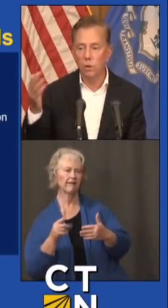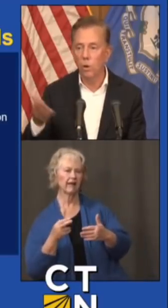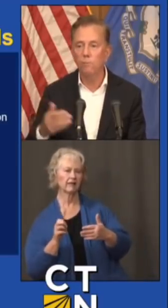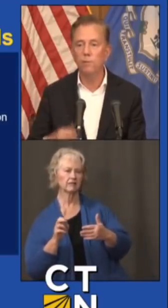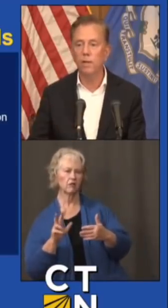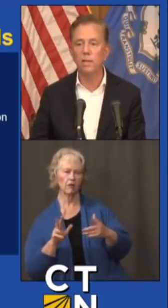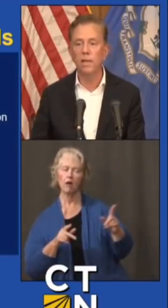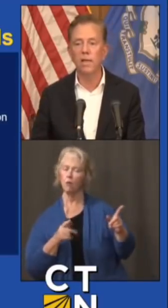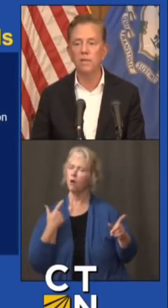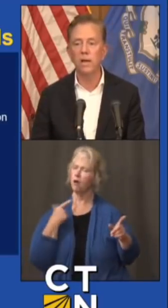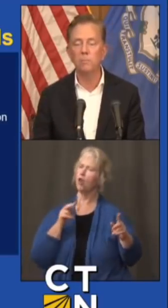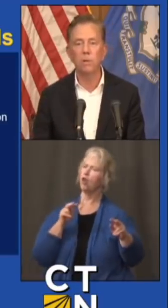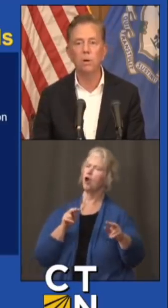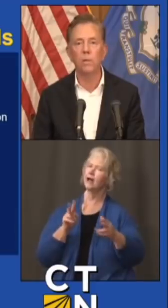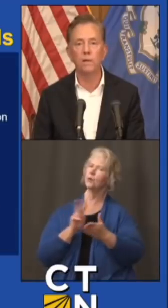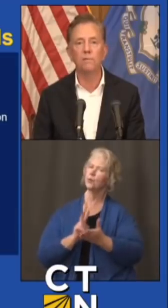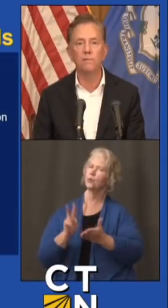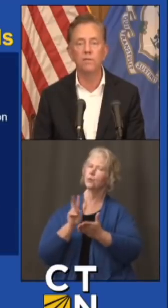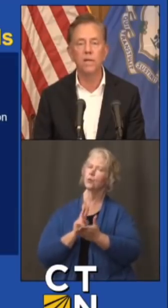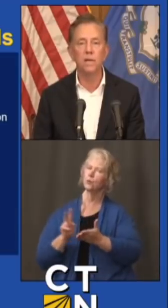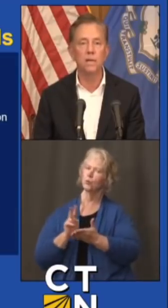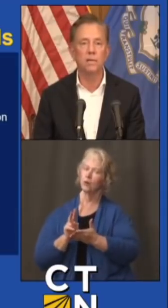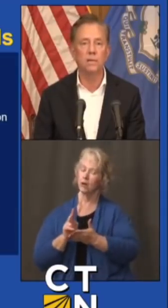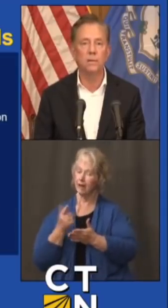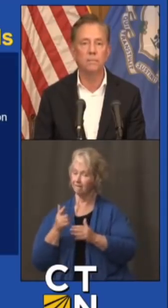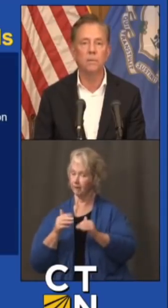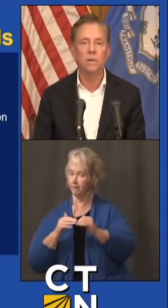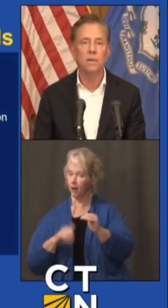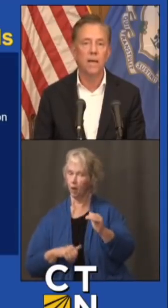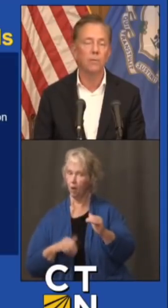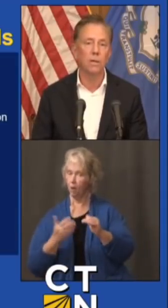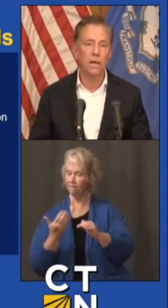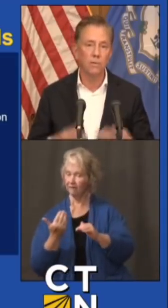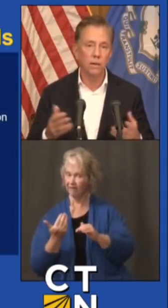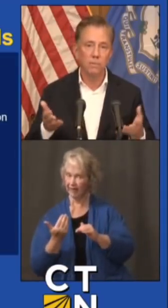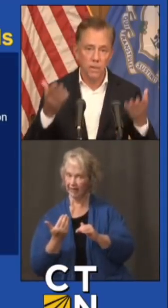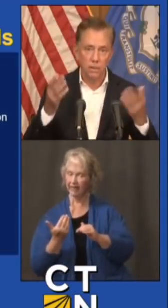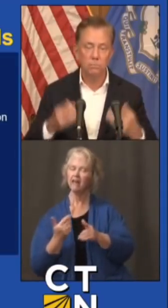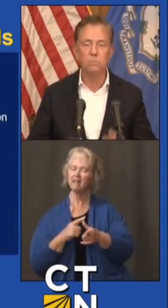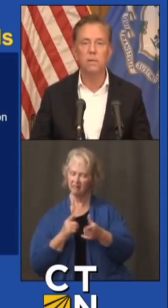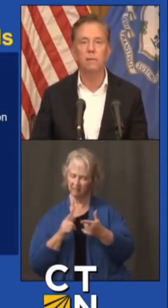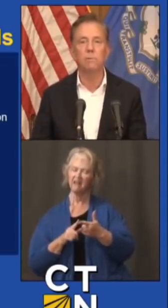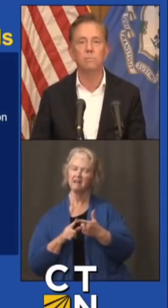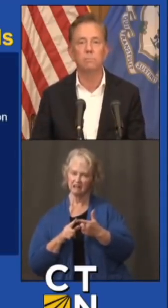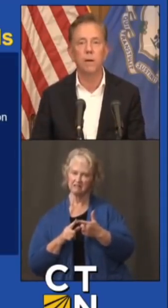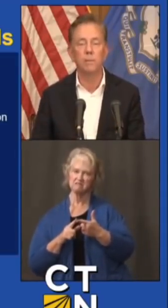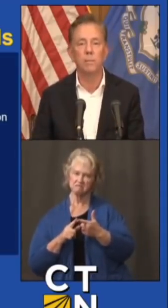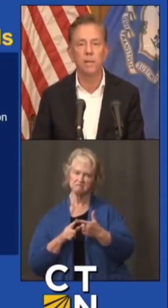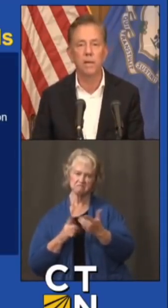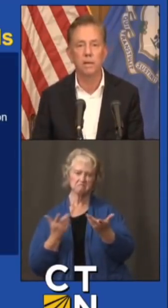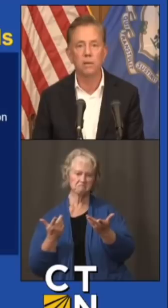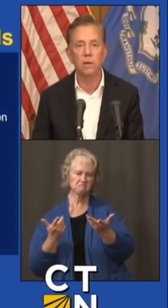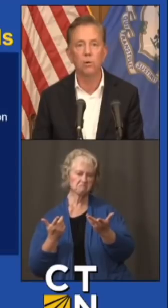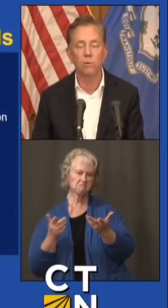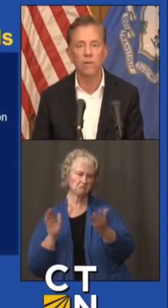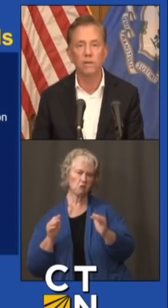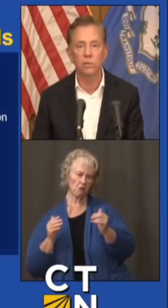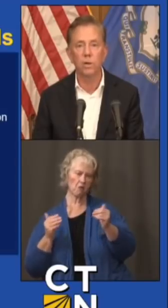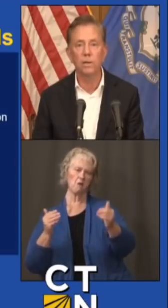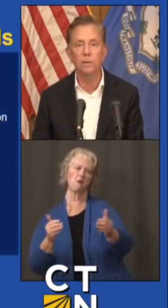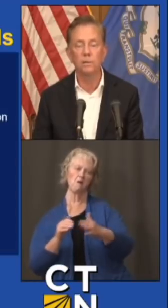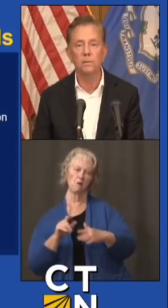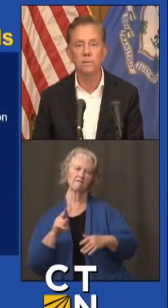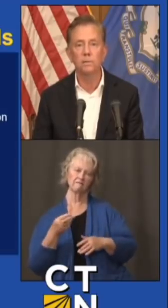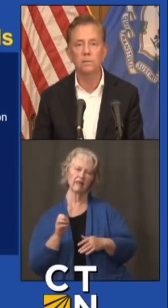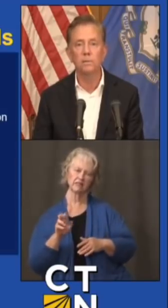average, and hopefully they get down below that 15, and that would allow them, that would probably mean they could go to phase